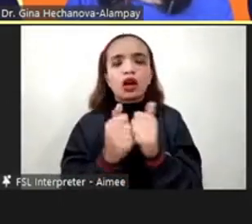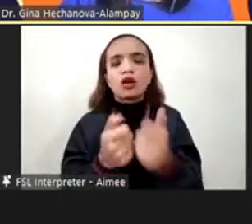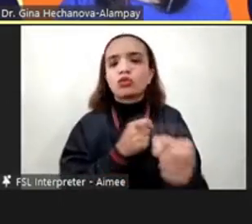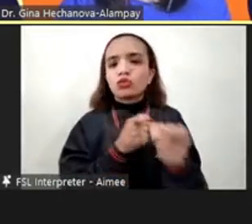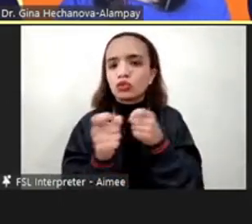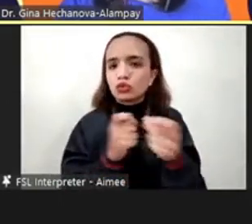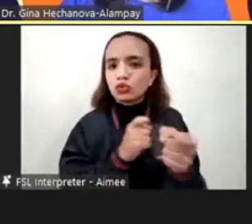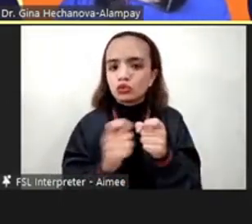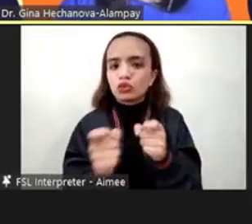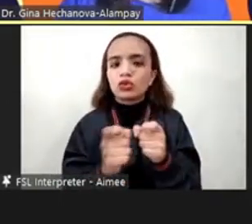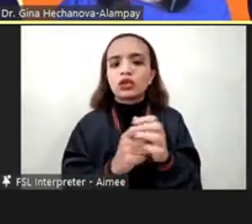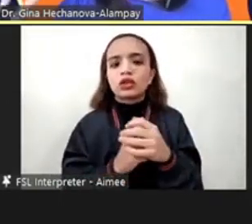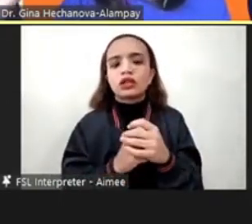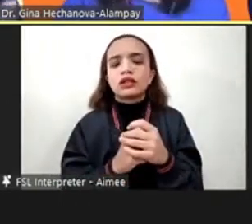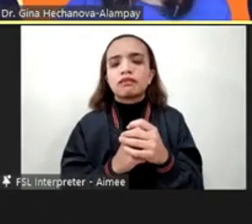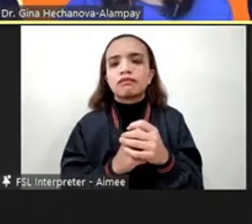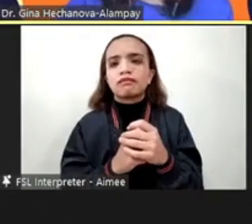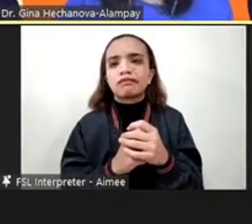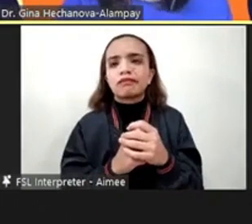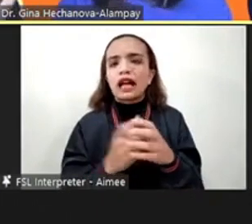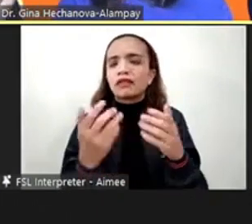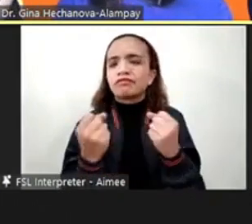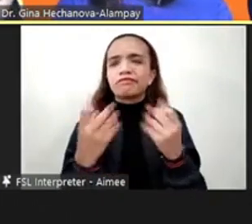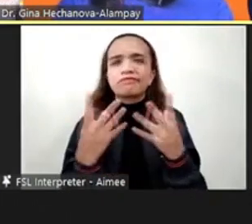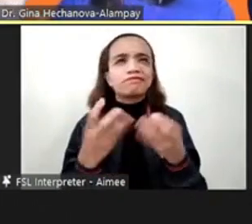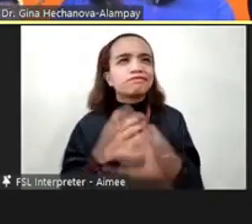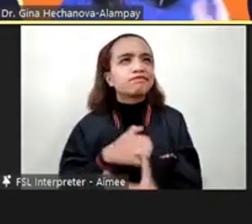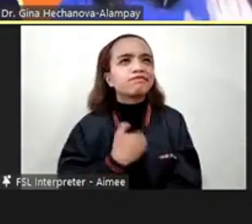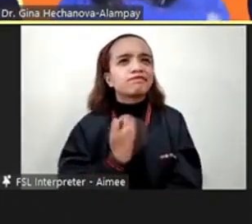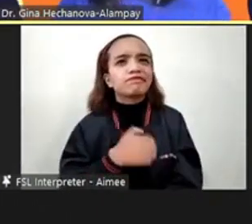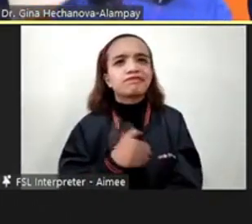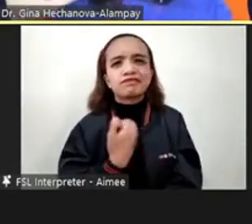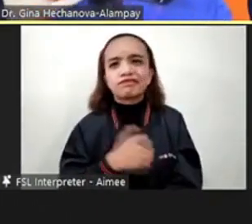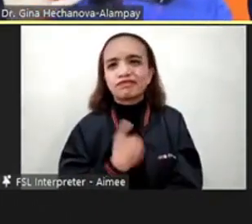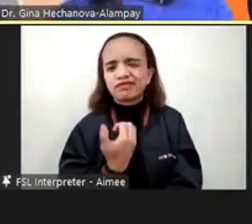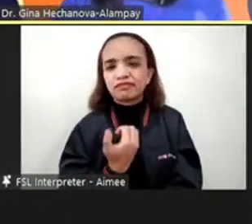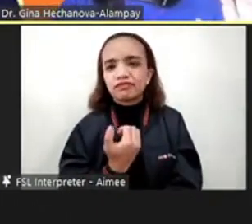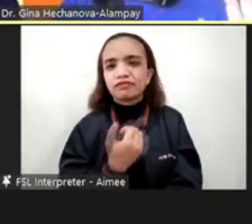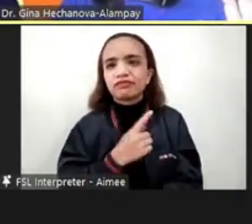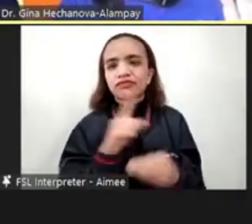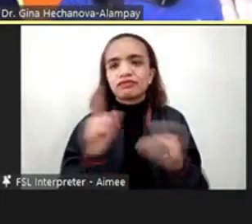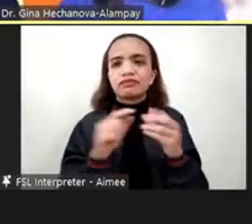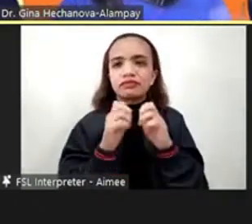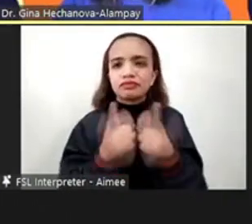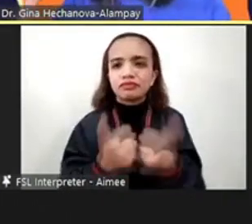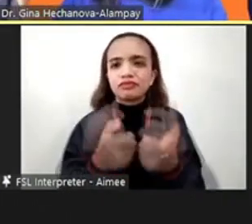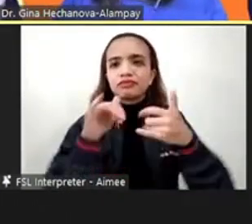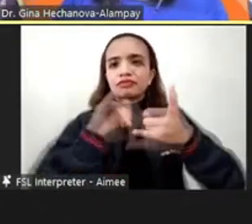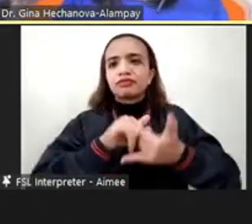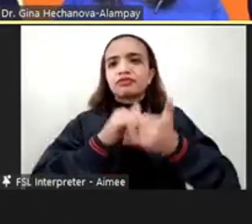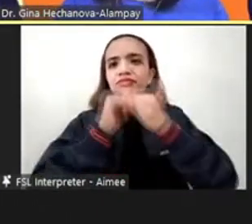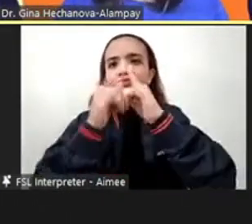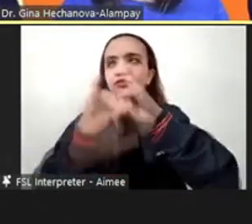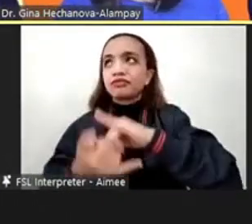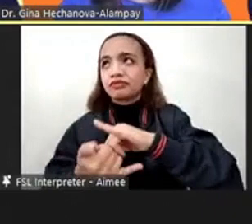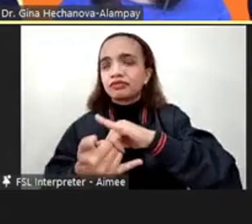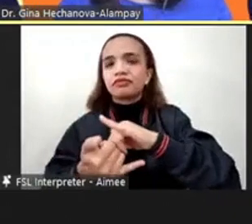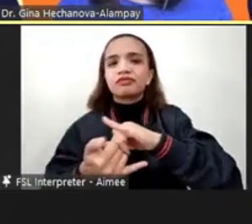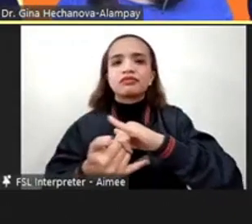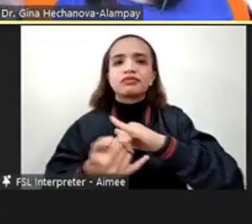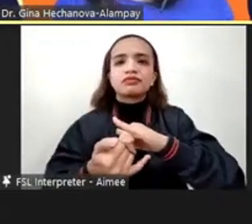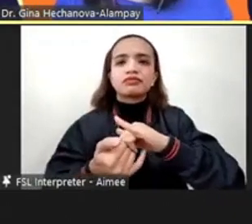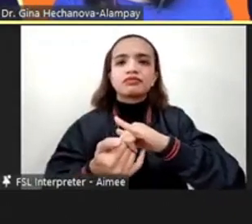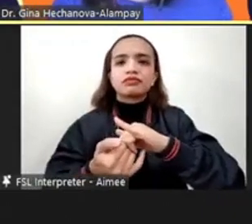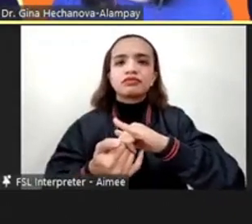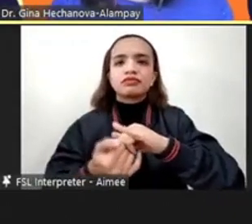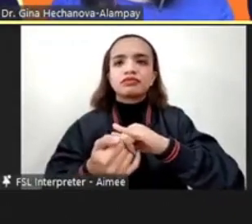rationally. And so there's a lot of emotion, but the ability to adjust to all of these emotions or manage these